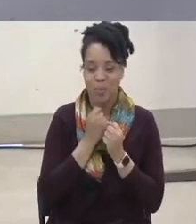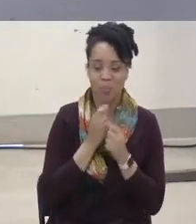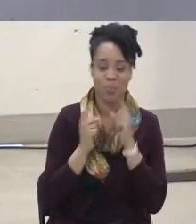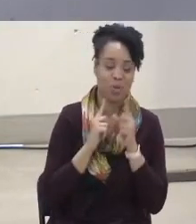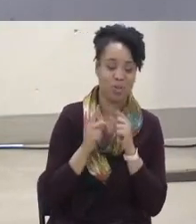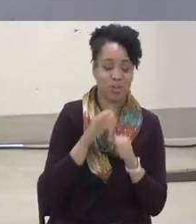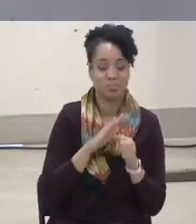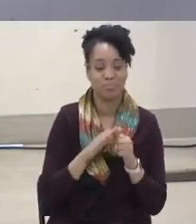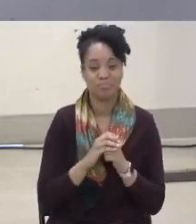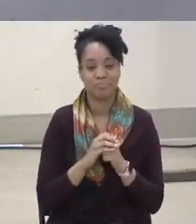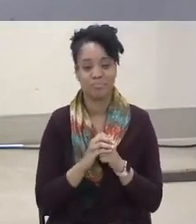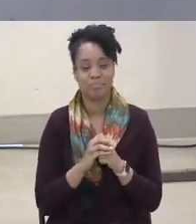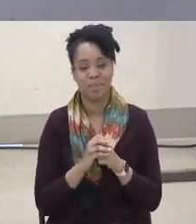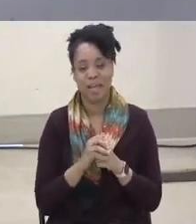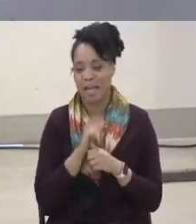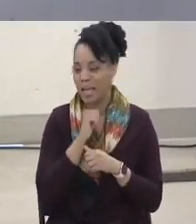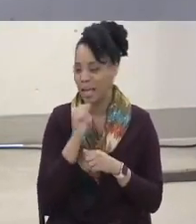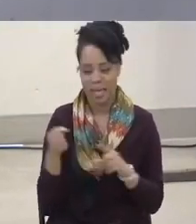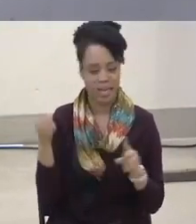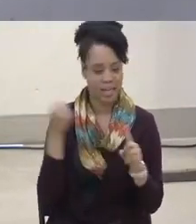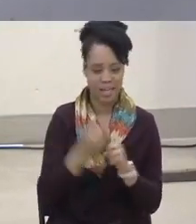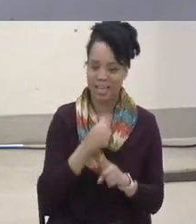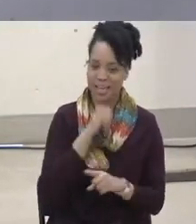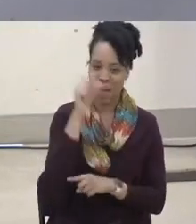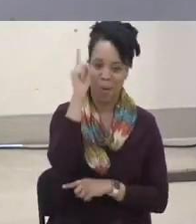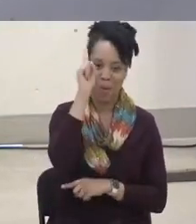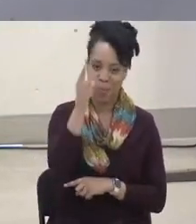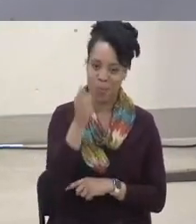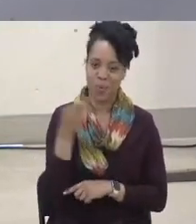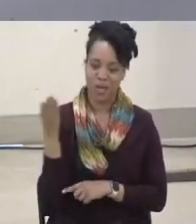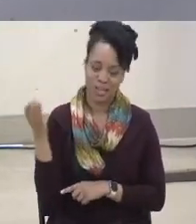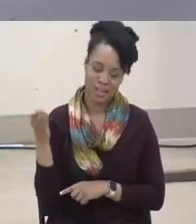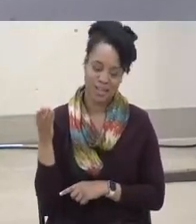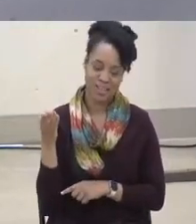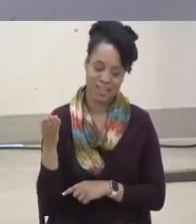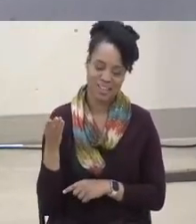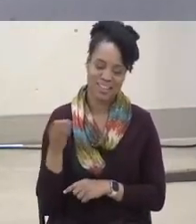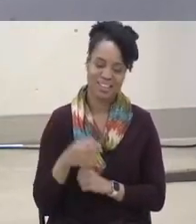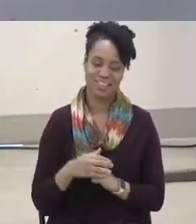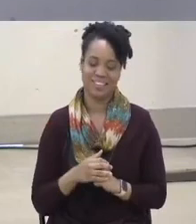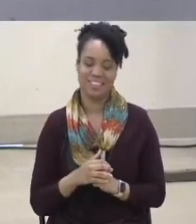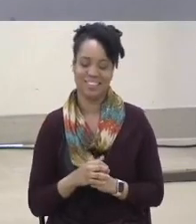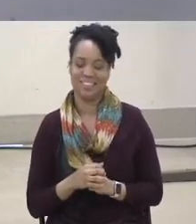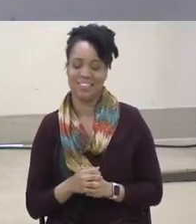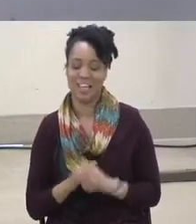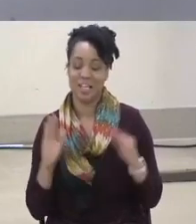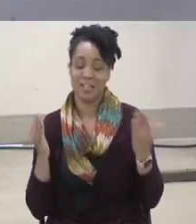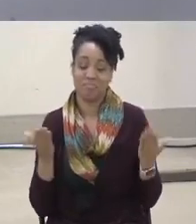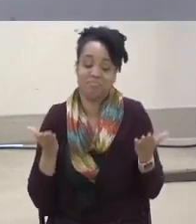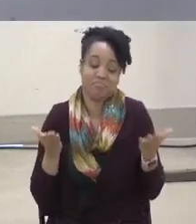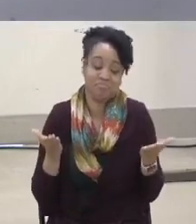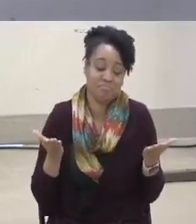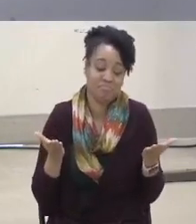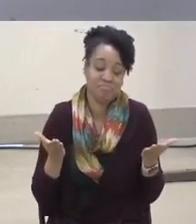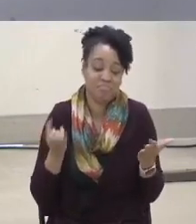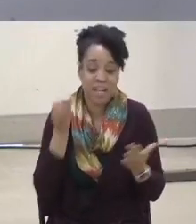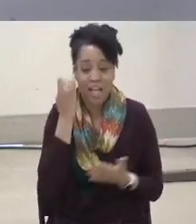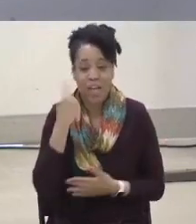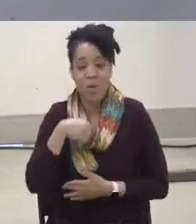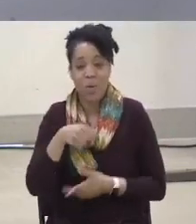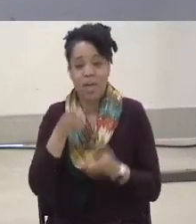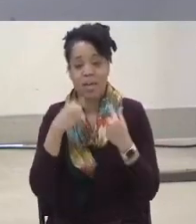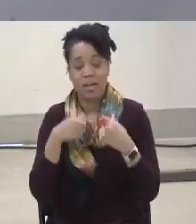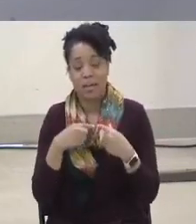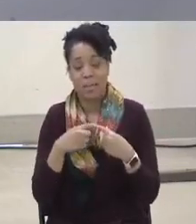cubrir and I didn't hit not one of them yet. y todavía no he tocado ni tan siquiera una. So maybe if we come back this